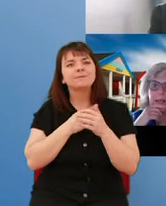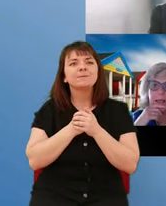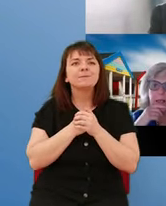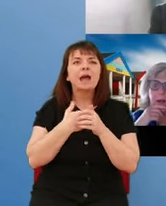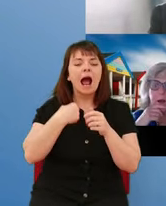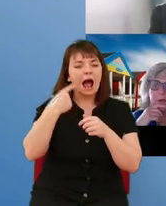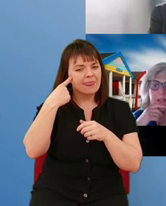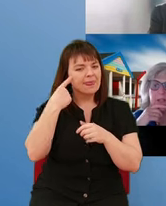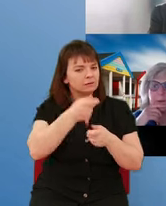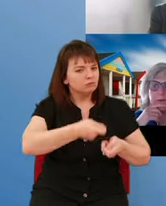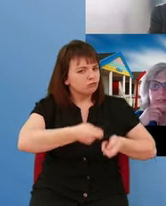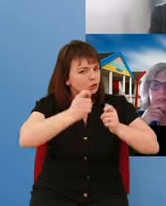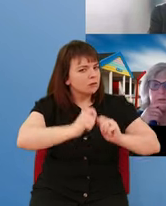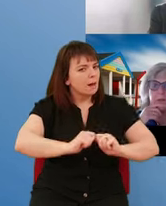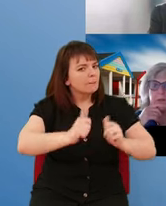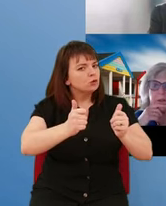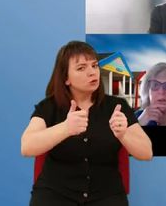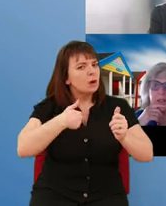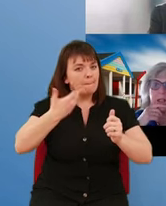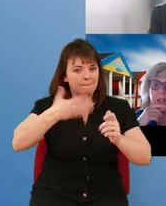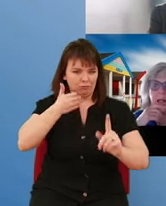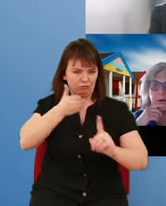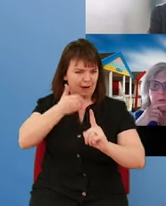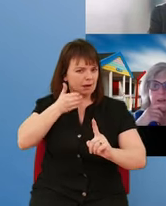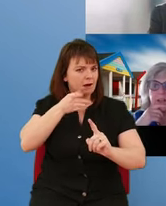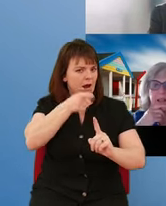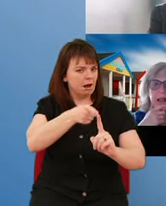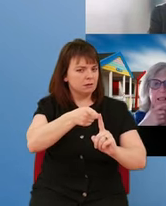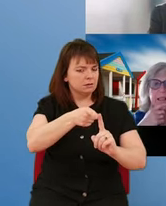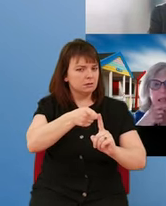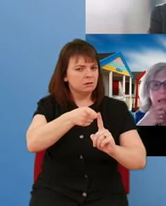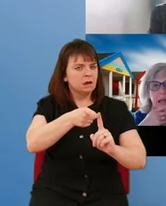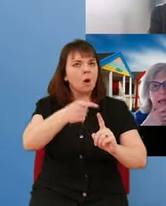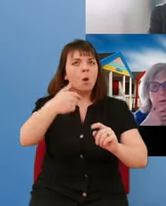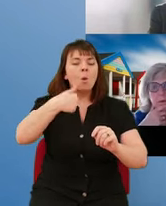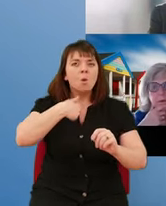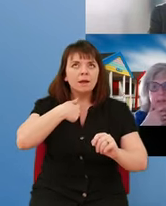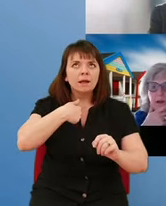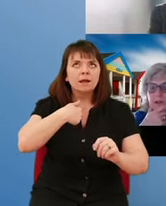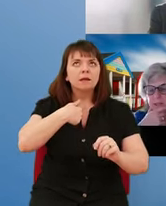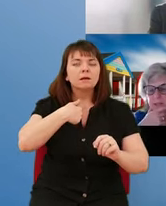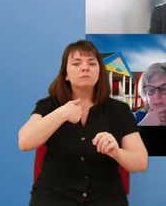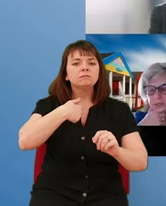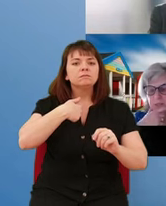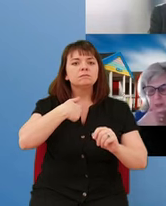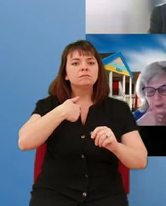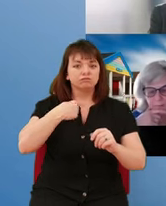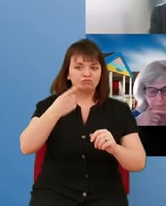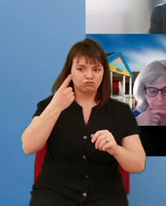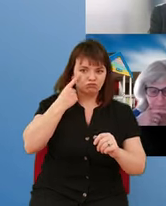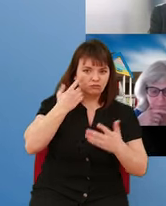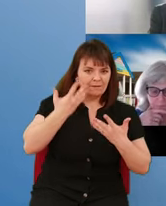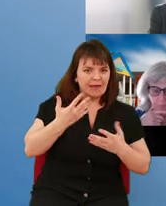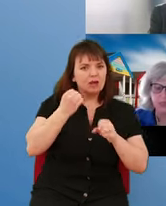at the GP retention and recruitment strategy and refreshing that. We've just started